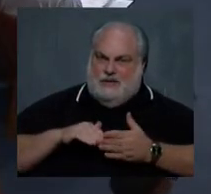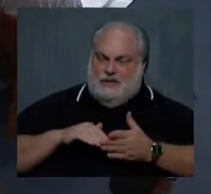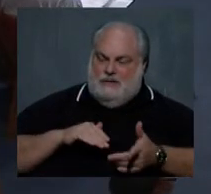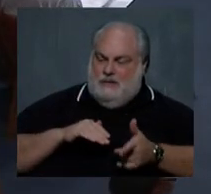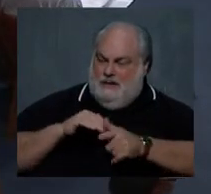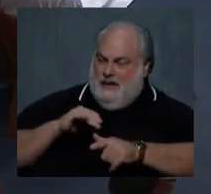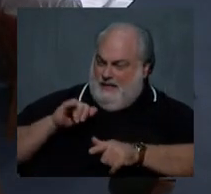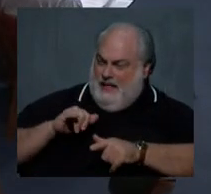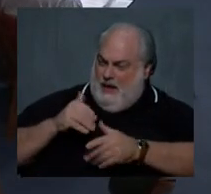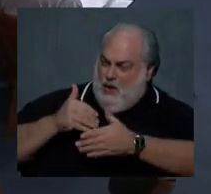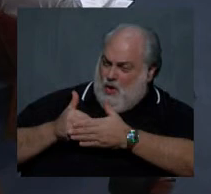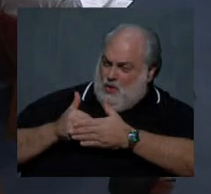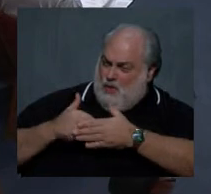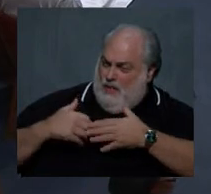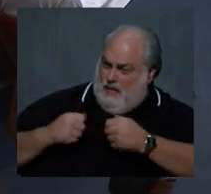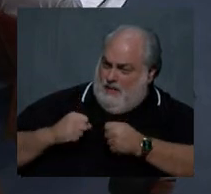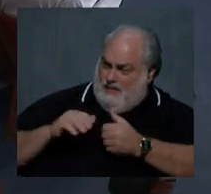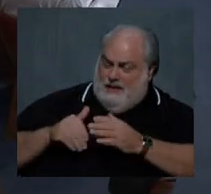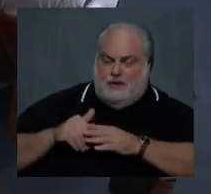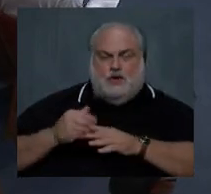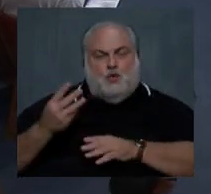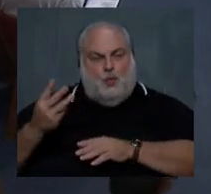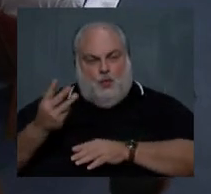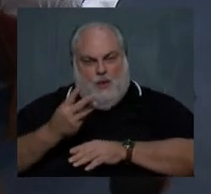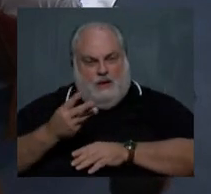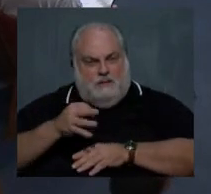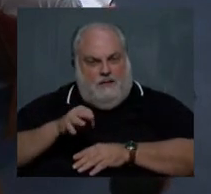by the health clinic? It's just west of it.